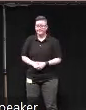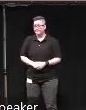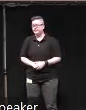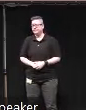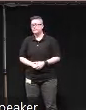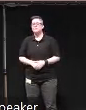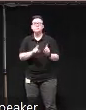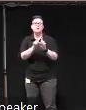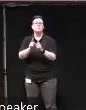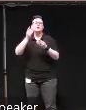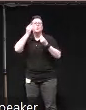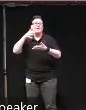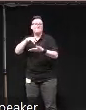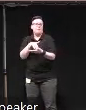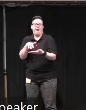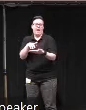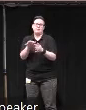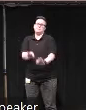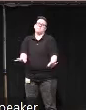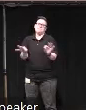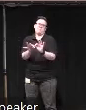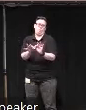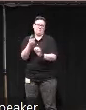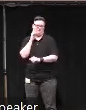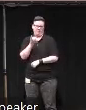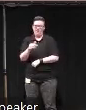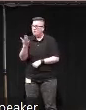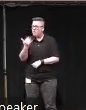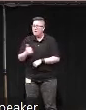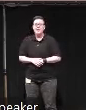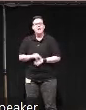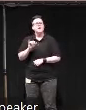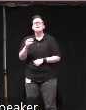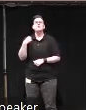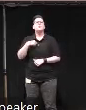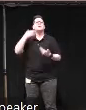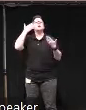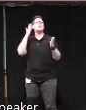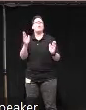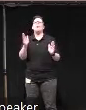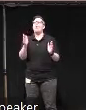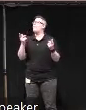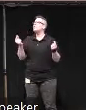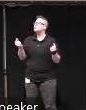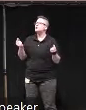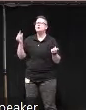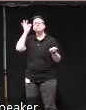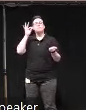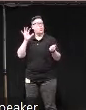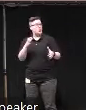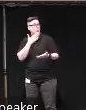Informatics becomes key to this, because without knowing what we are doing, how we are